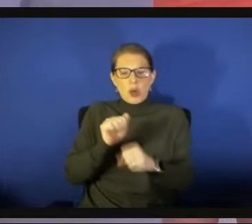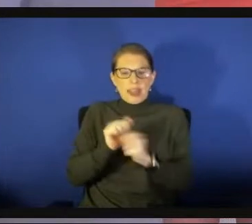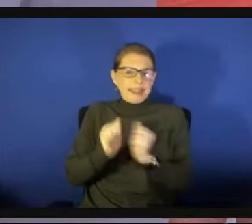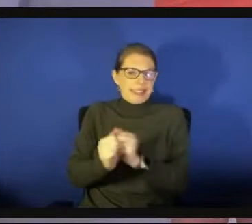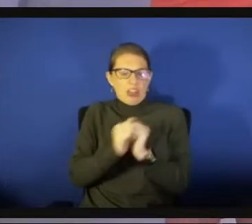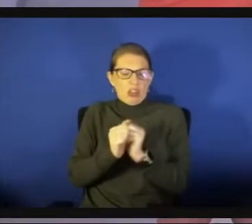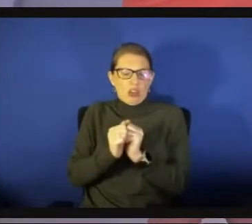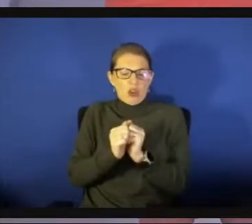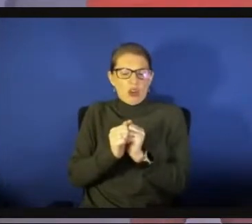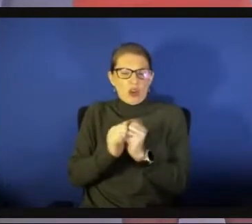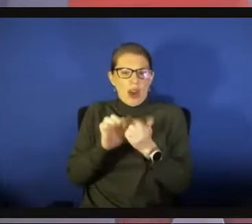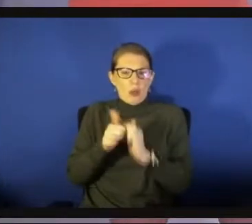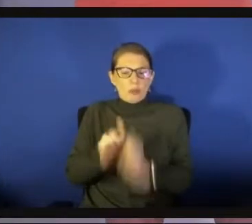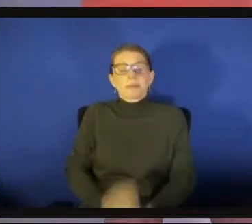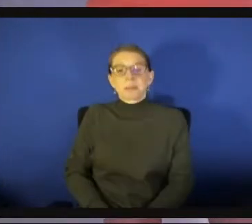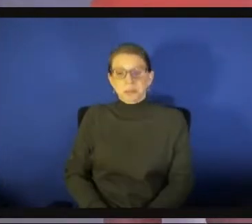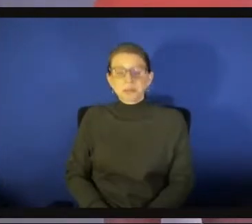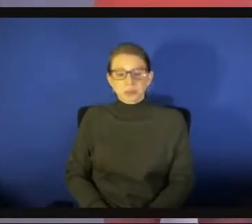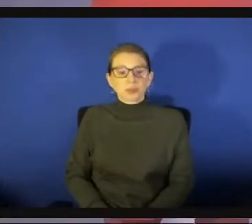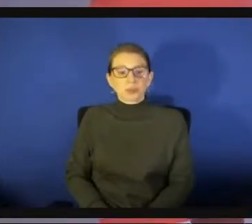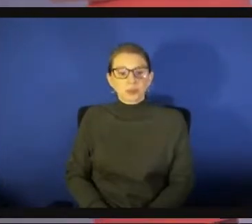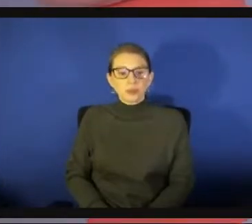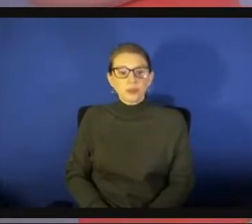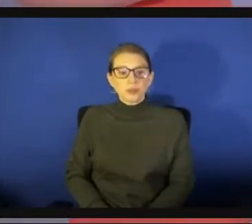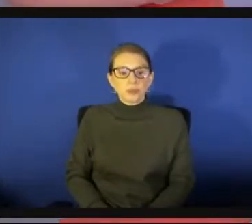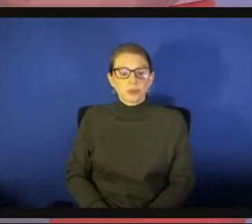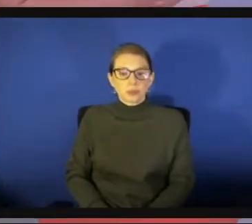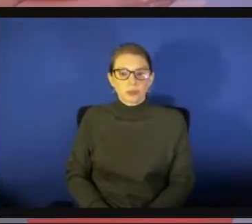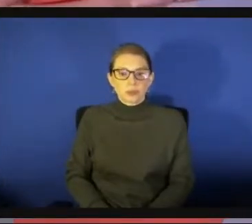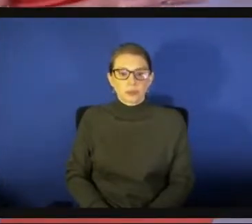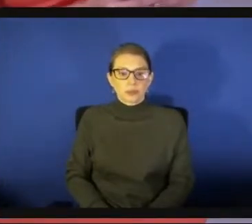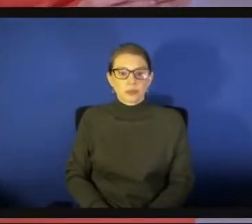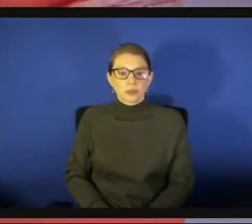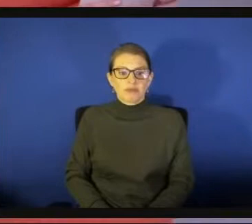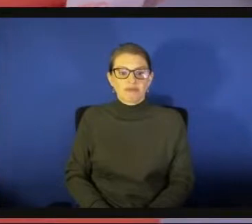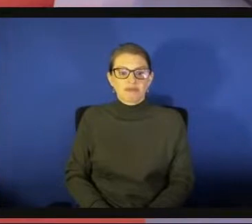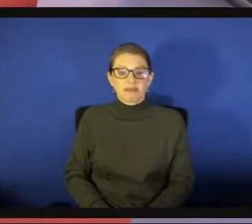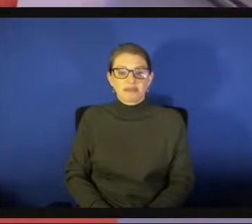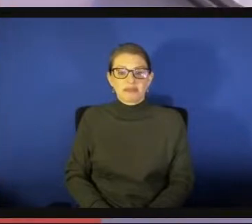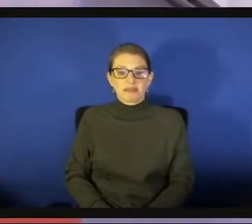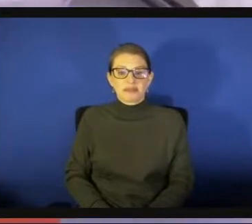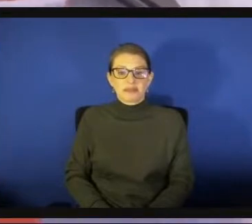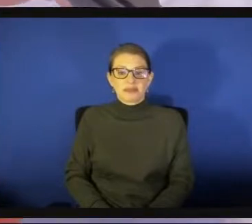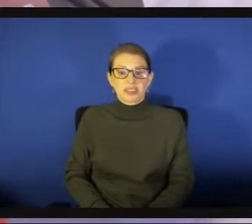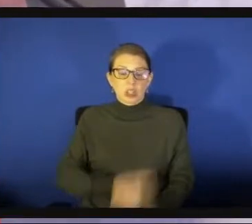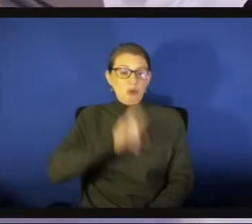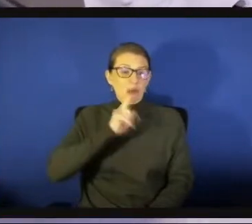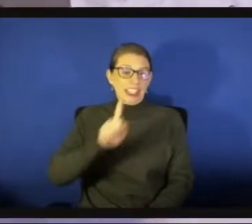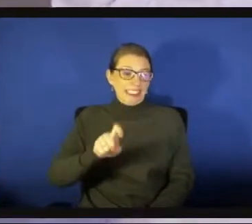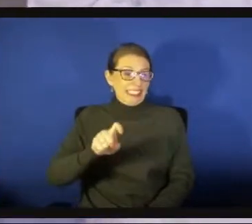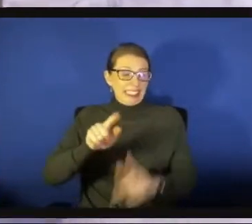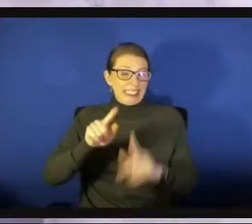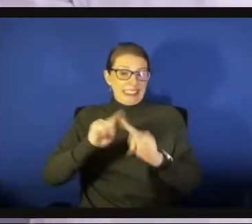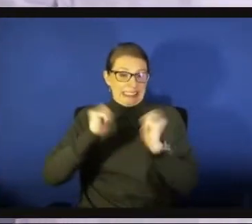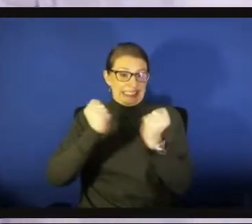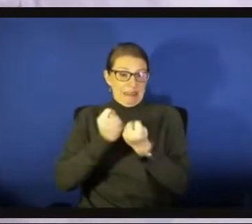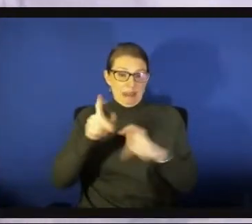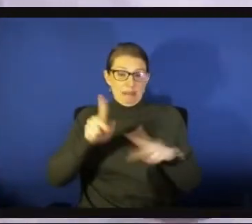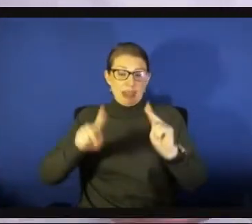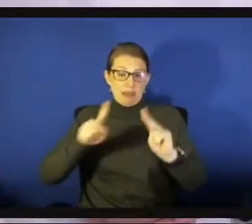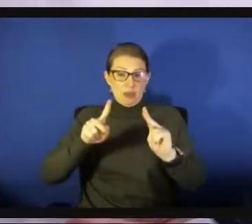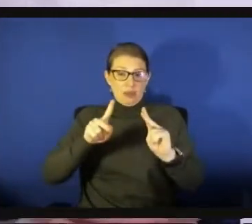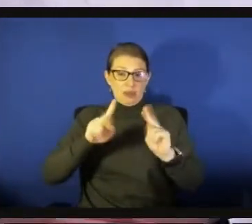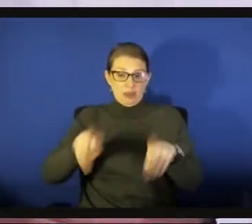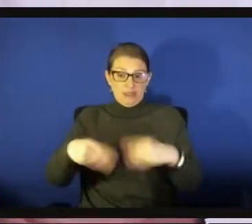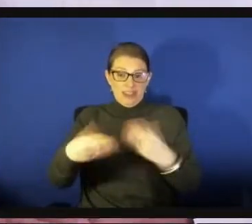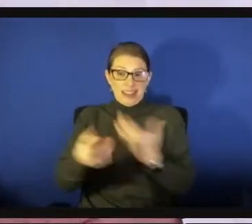So, right. So really it takes a large team of people to be able to deliver safe and